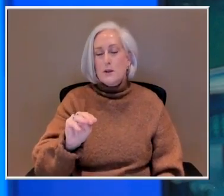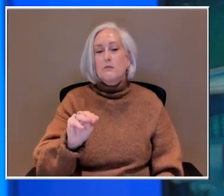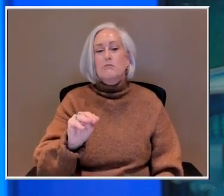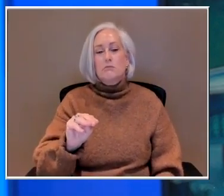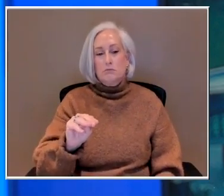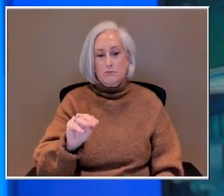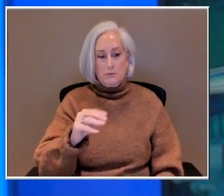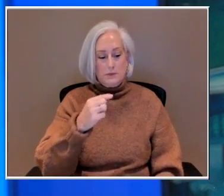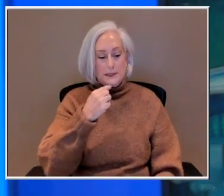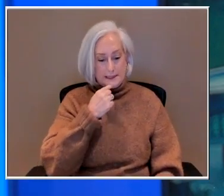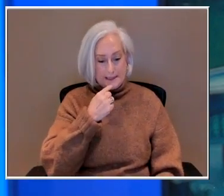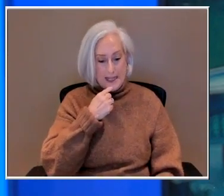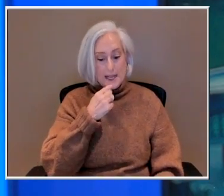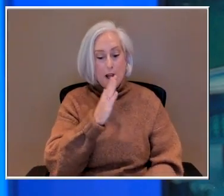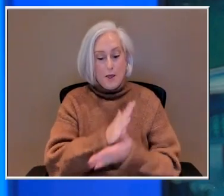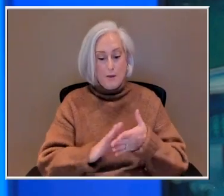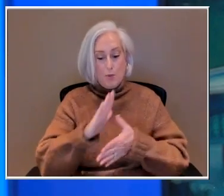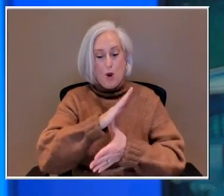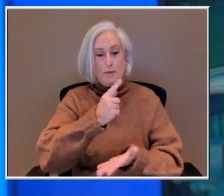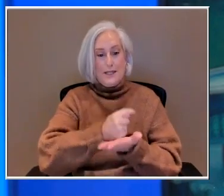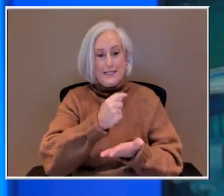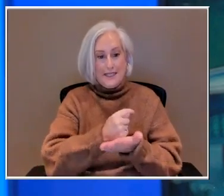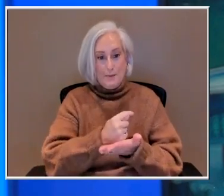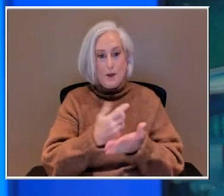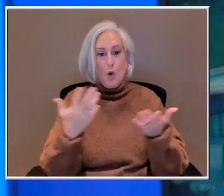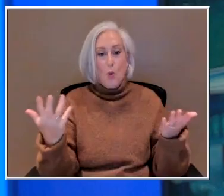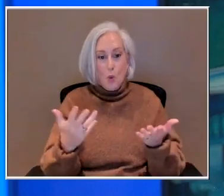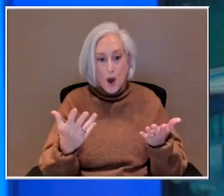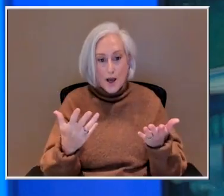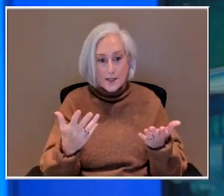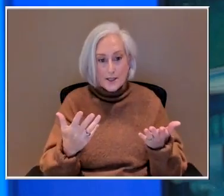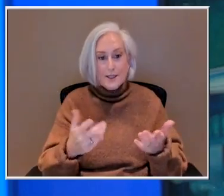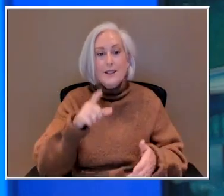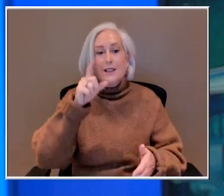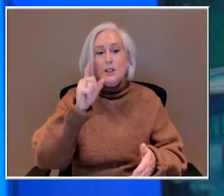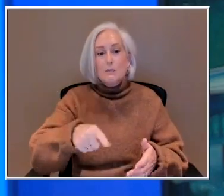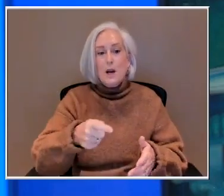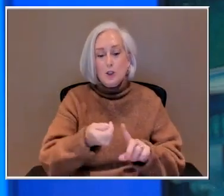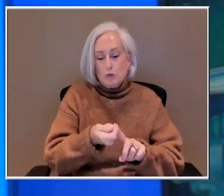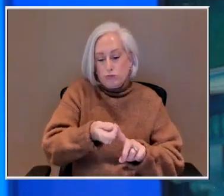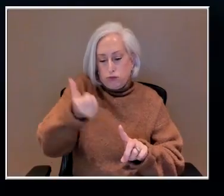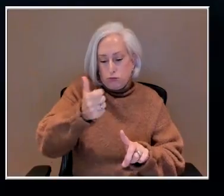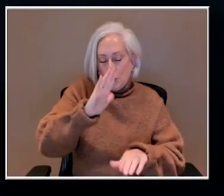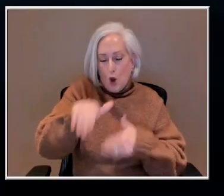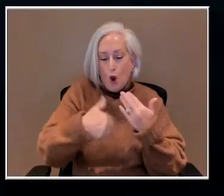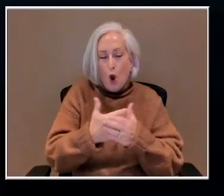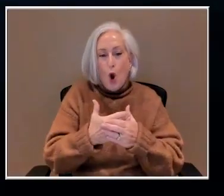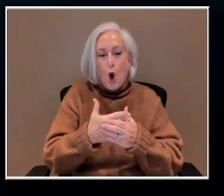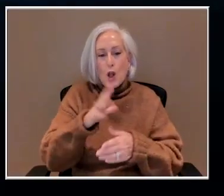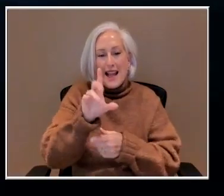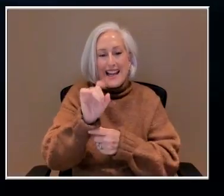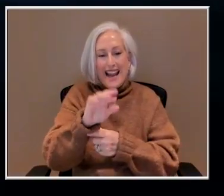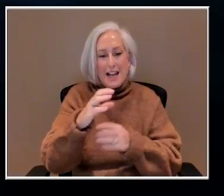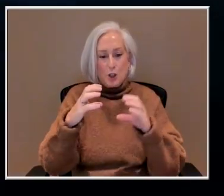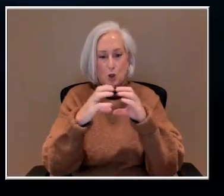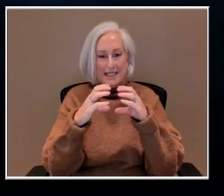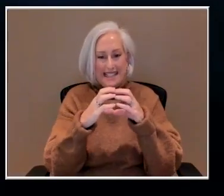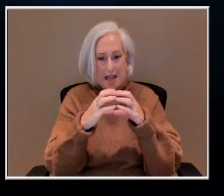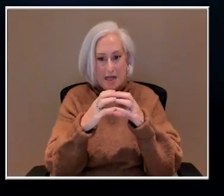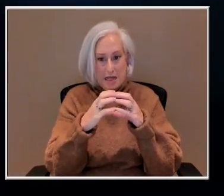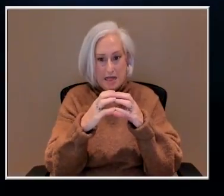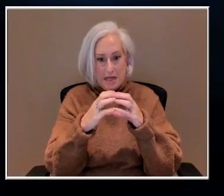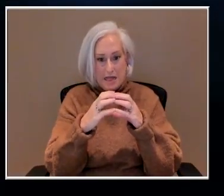primary treatment, is surgical resection. We have to get rid of every last cell, every cancer cell in